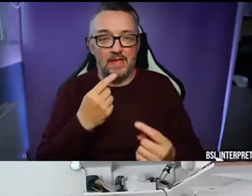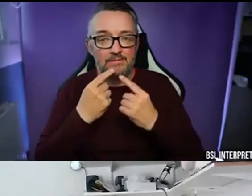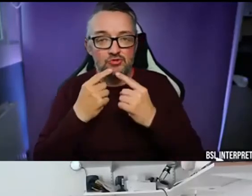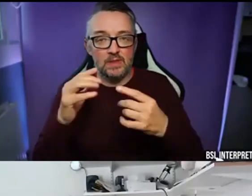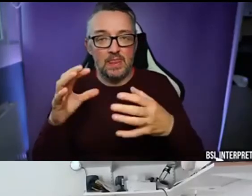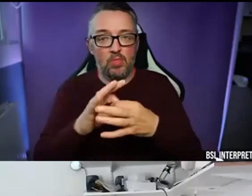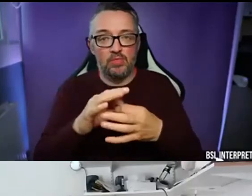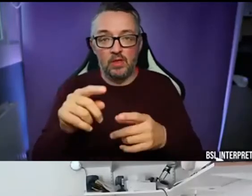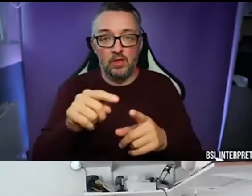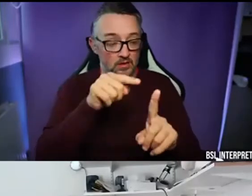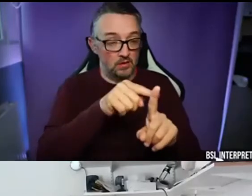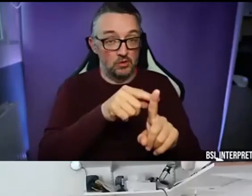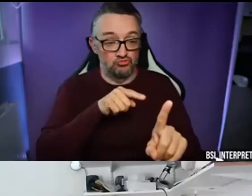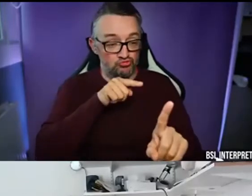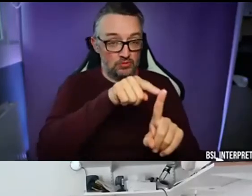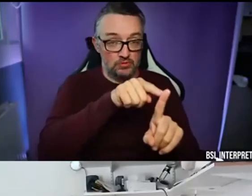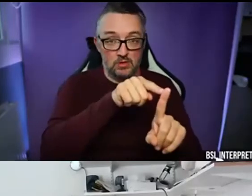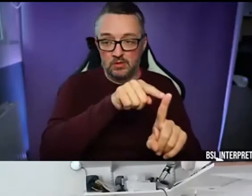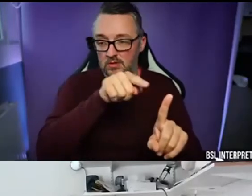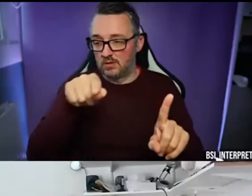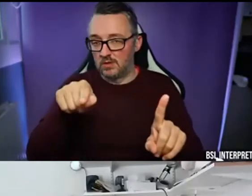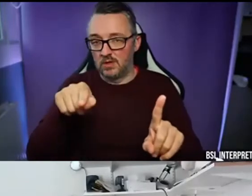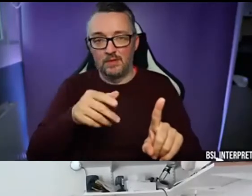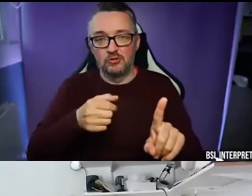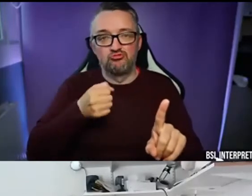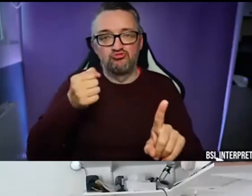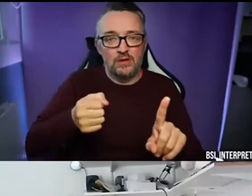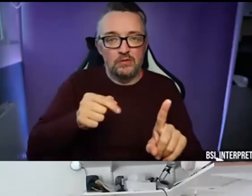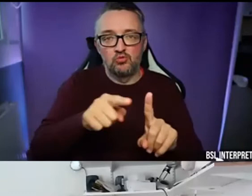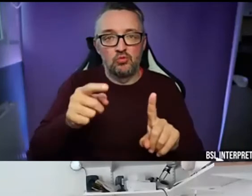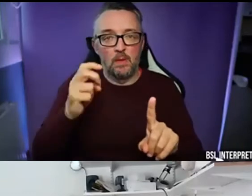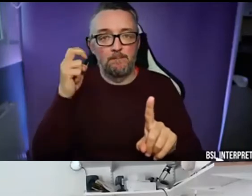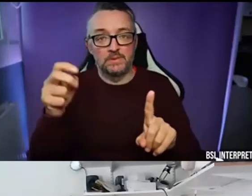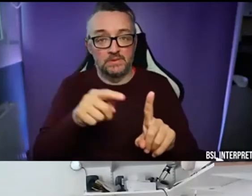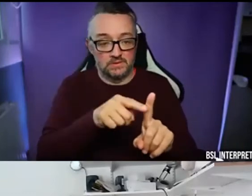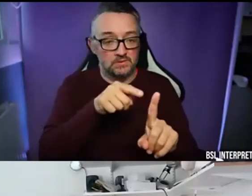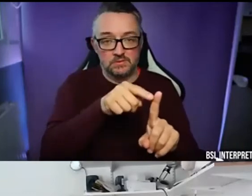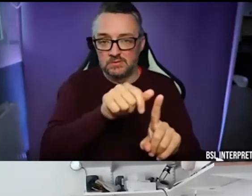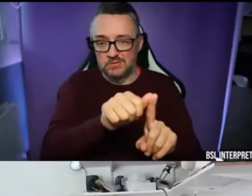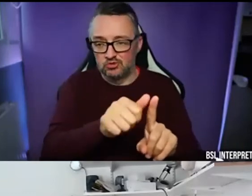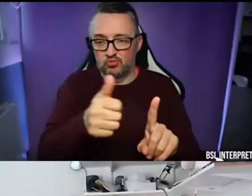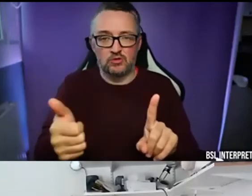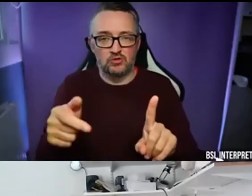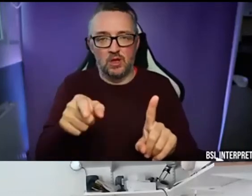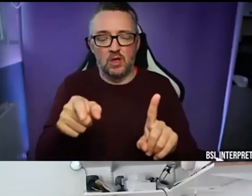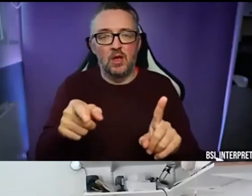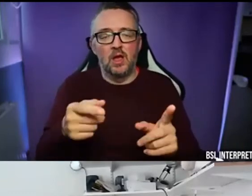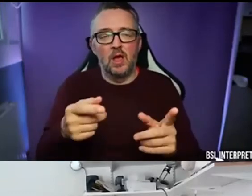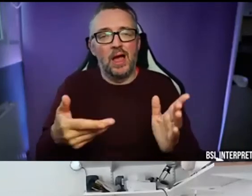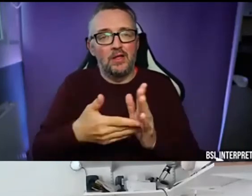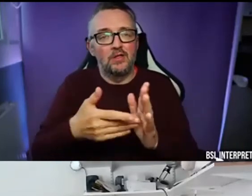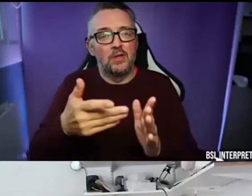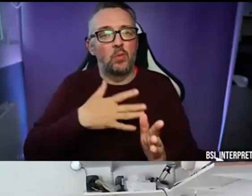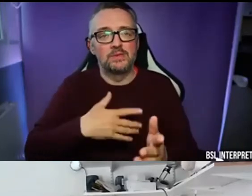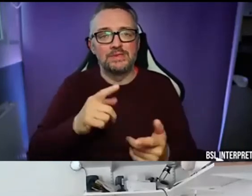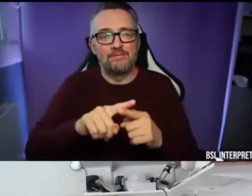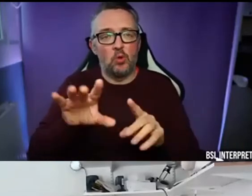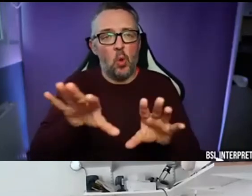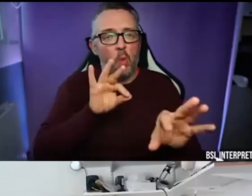between journeys and getting from maybe train to bus, but also having more their options about what kind of assistance you're going to